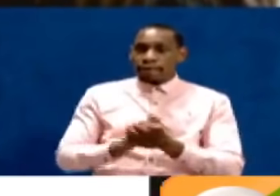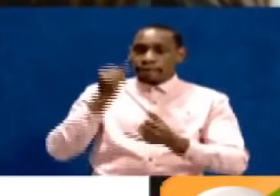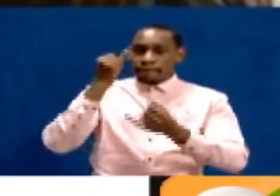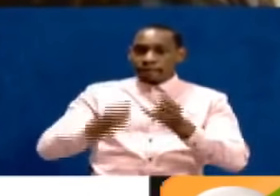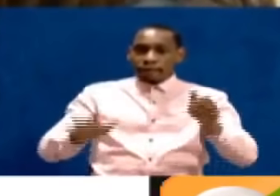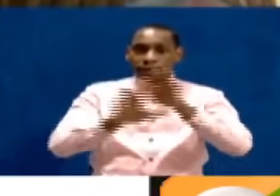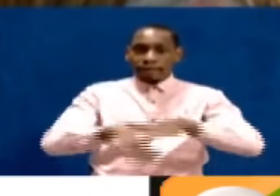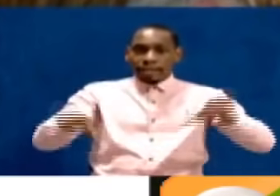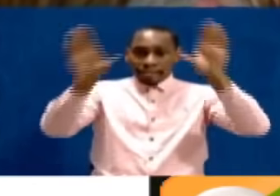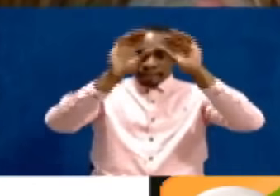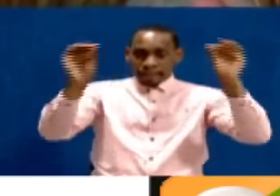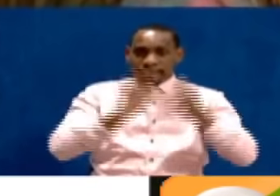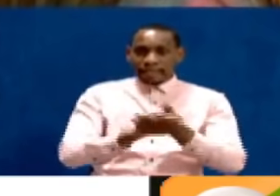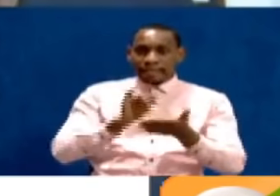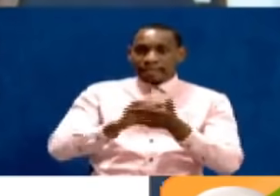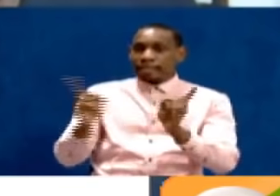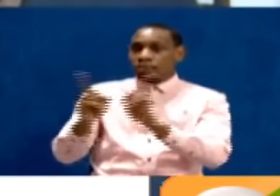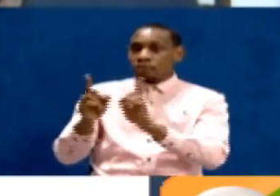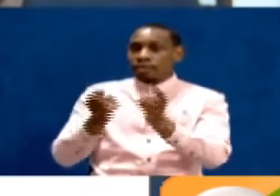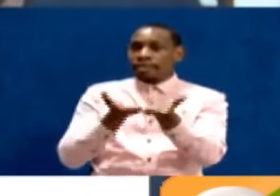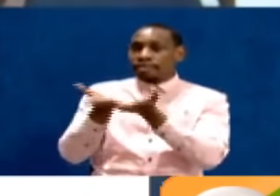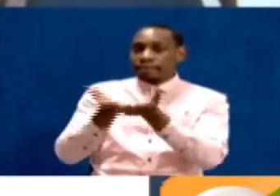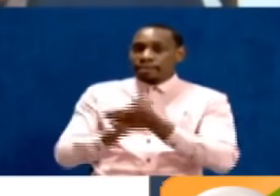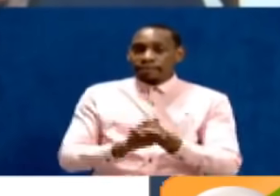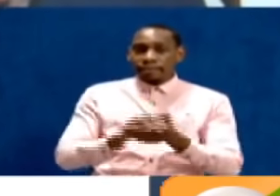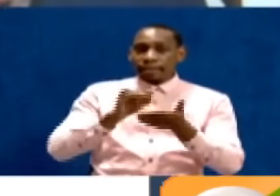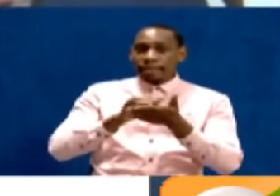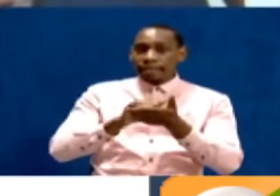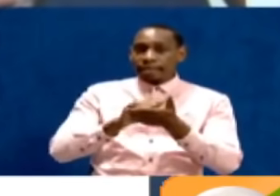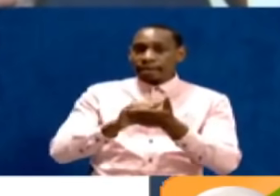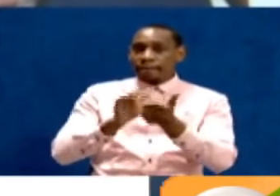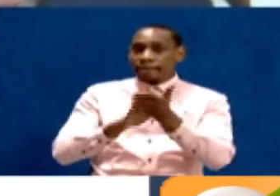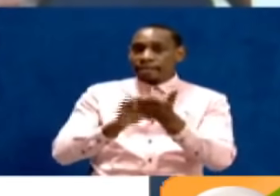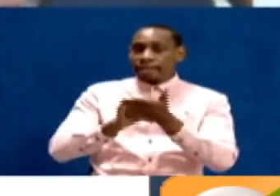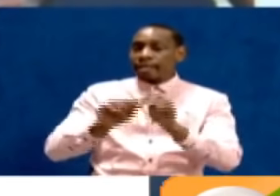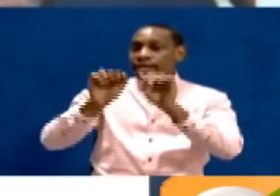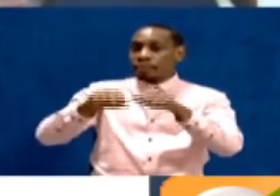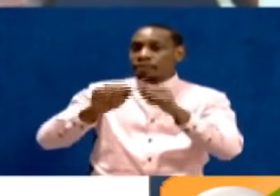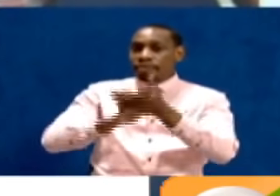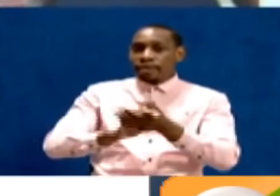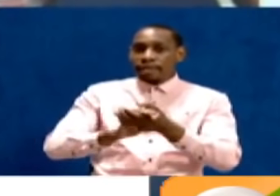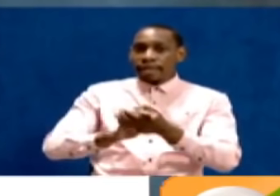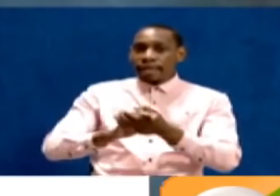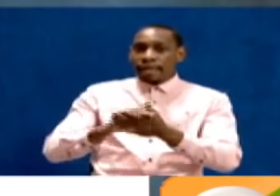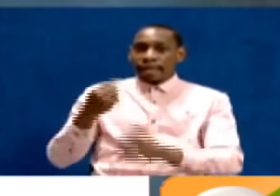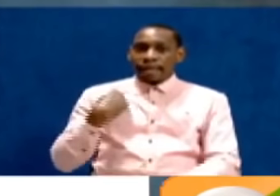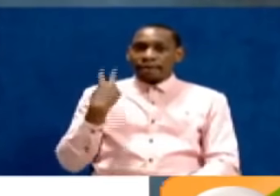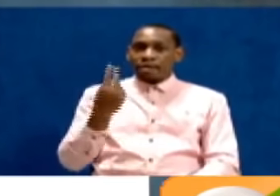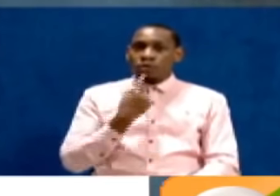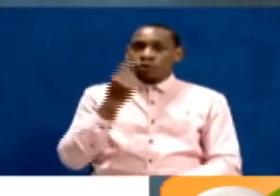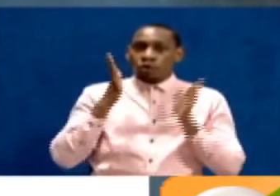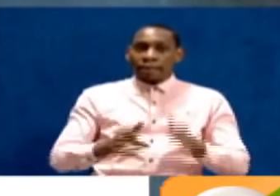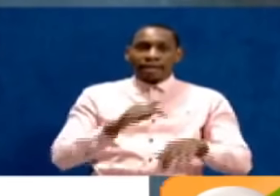vice president, albeit the shortest serving. He was touted as the likely second in command if